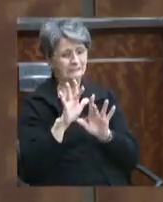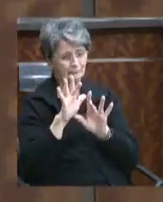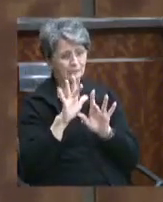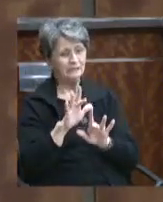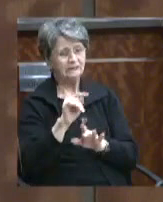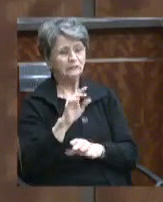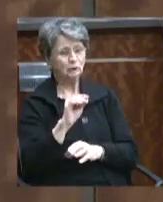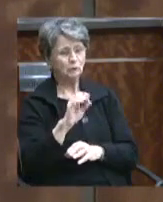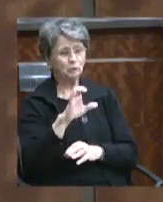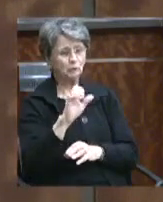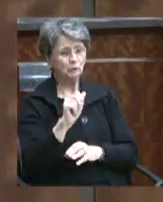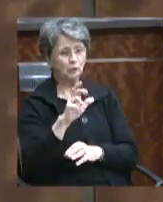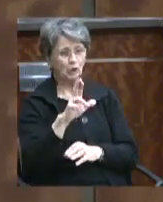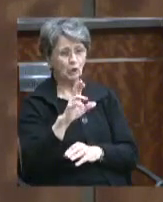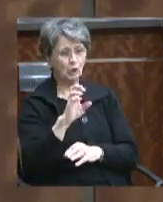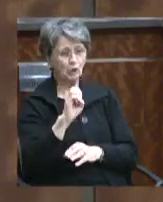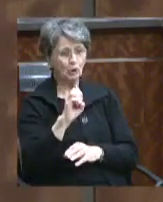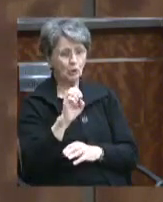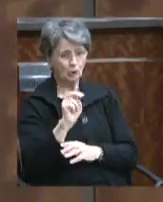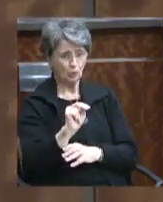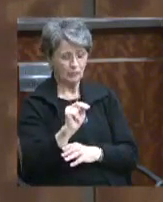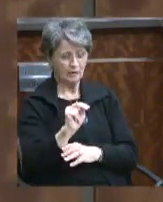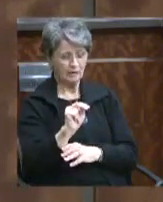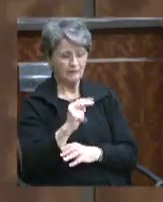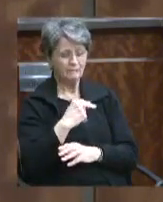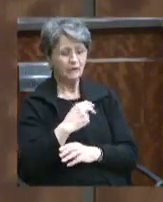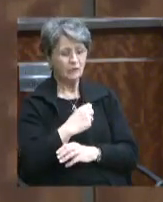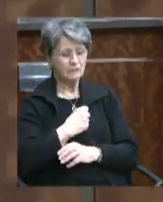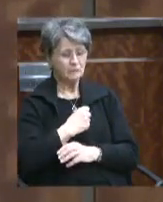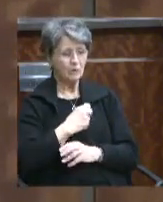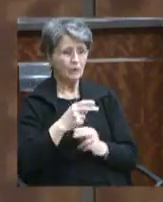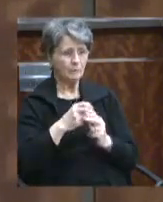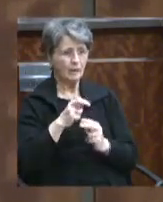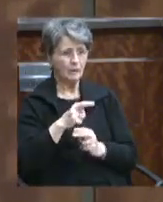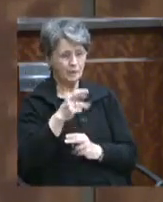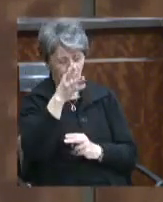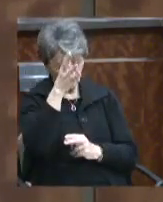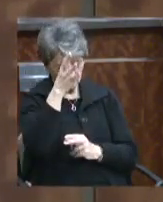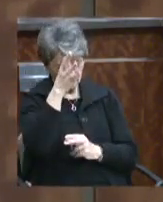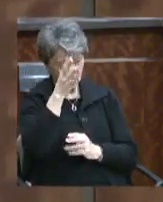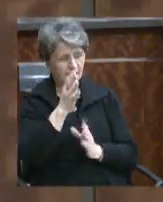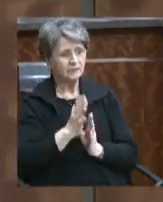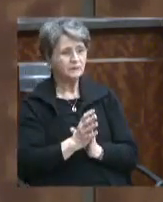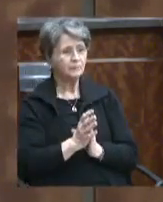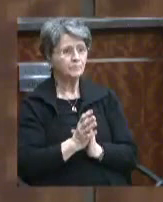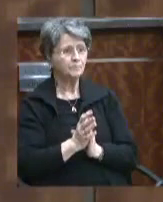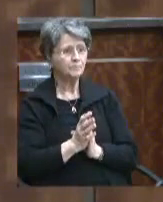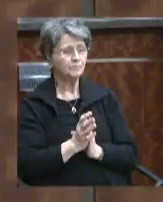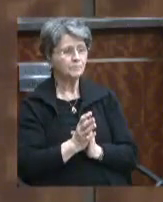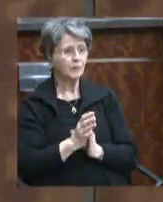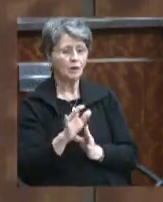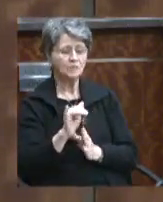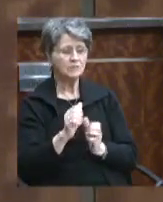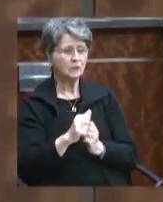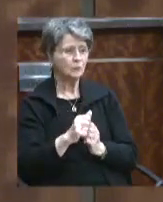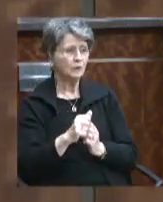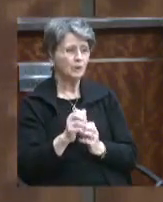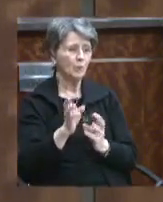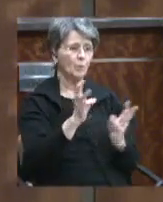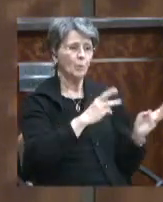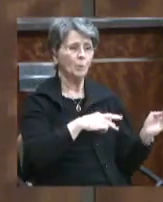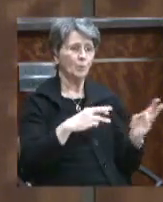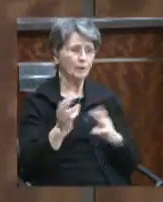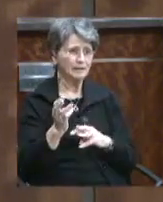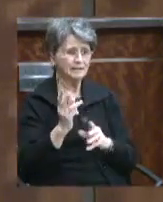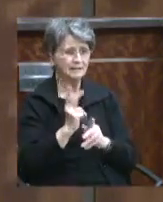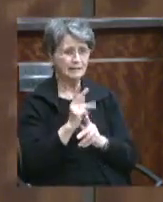Green. Very sorry about her dad. In addition to that, with the high winds tonight, keep your